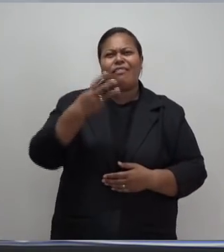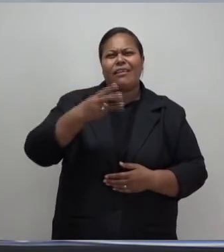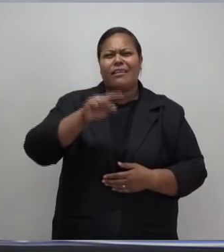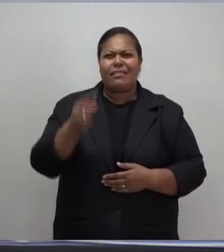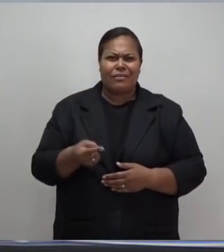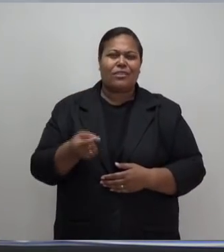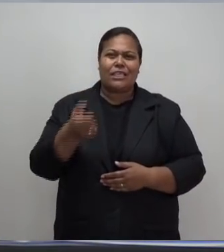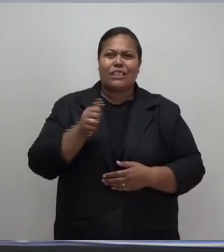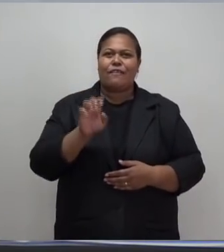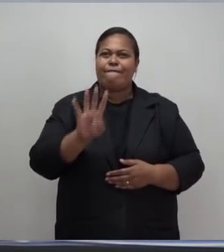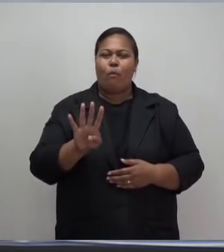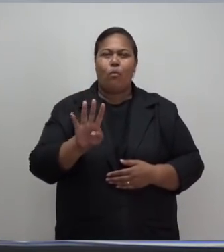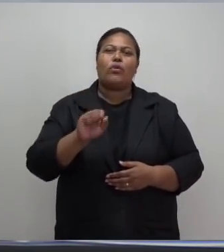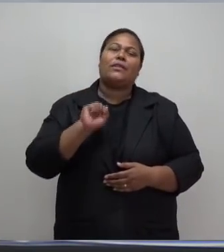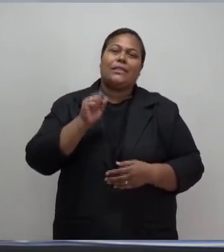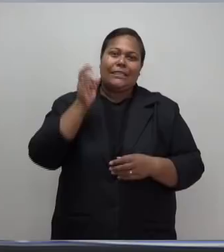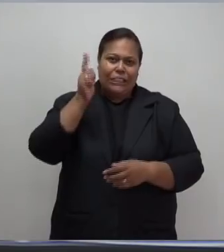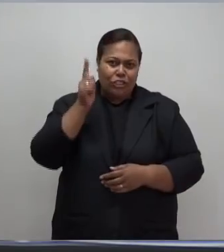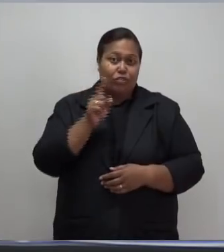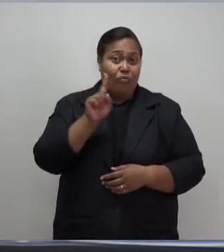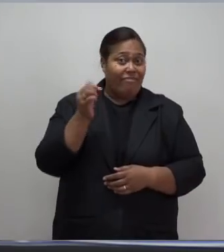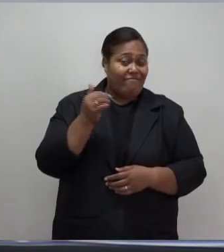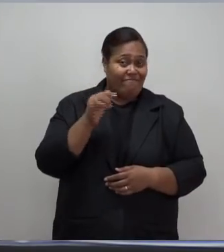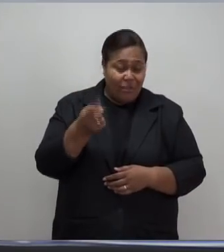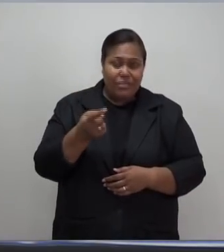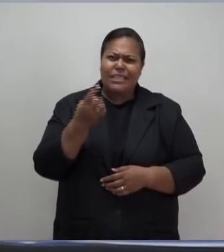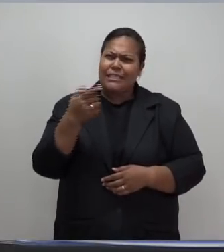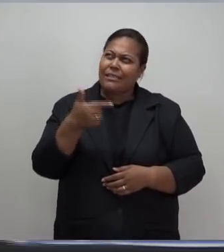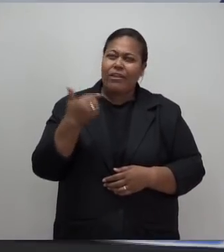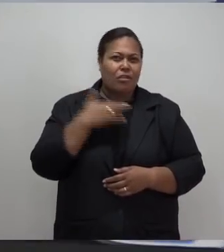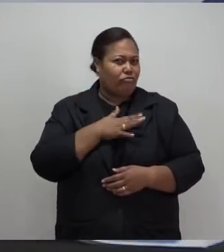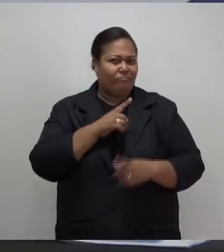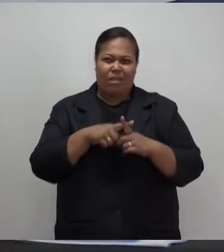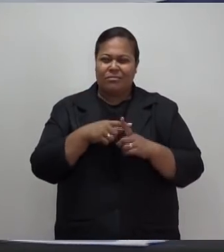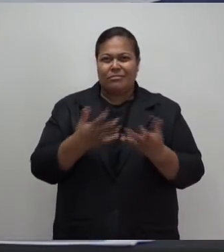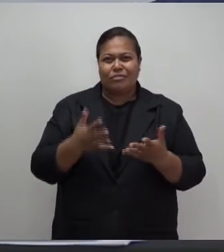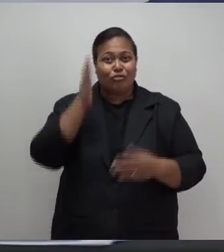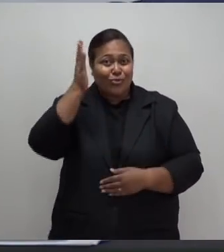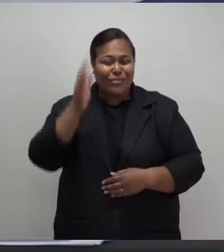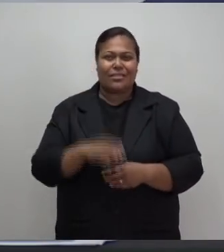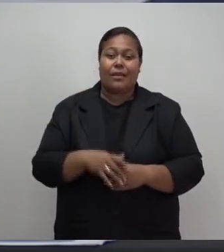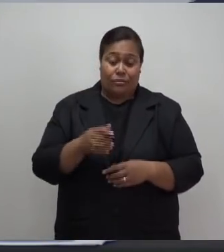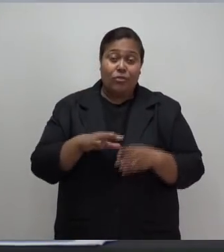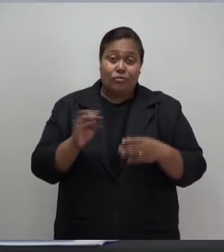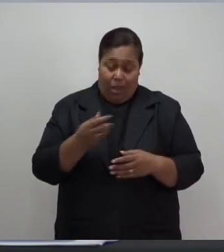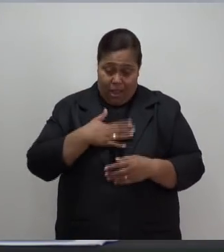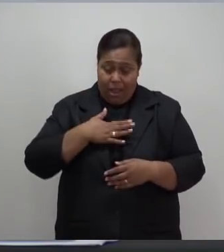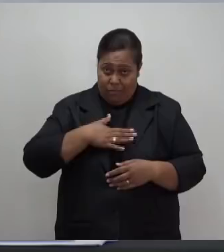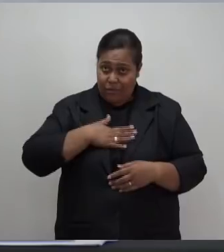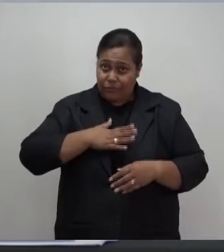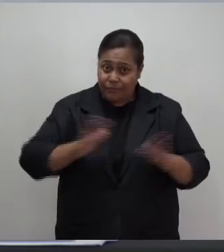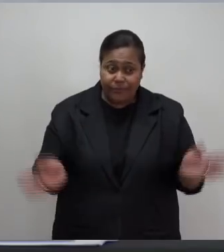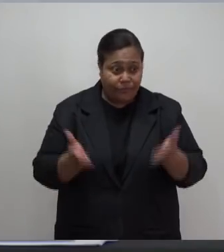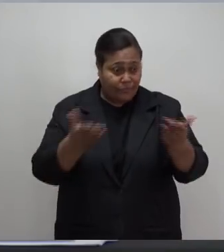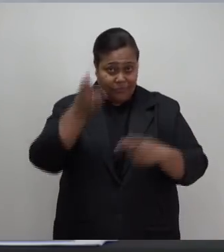13,364 teachers with 1,700 plus schools. At this point, I'd also like to encourage all our teachers to ensure that